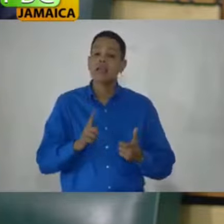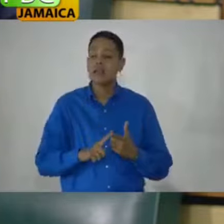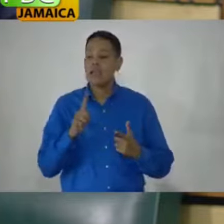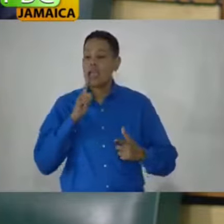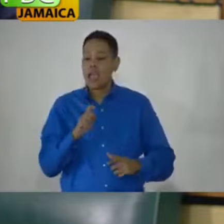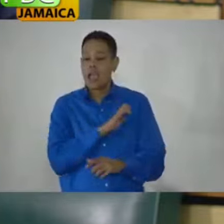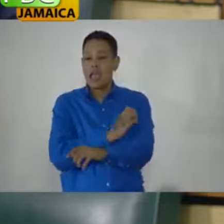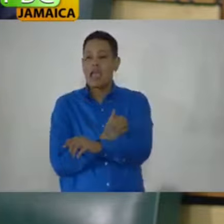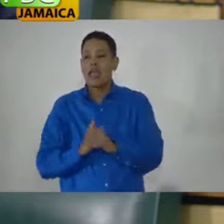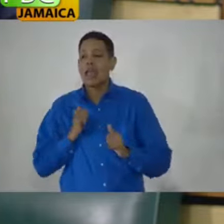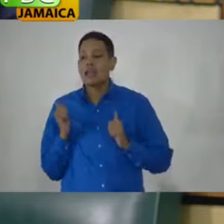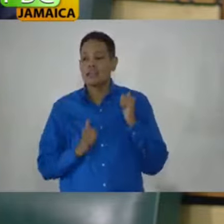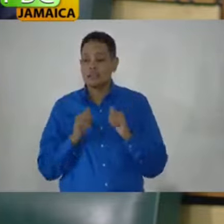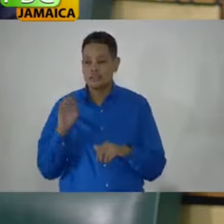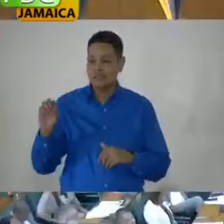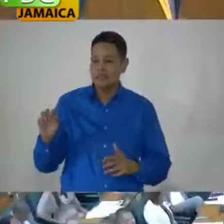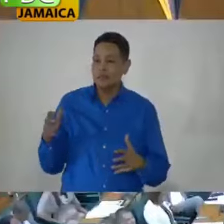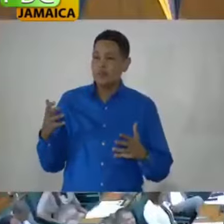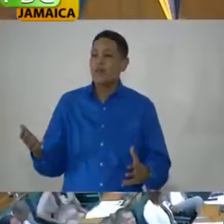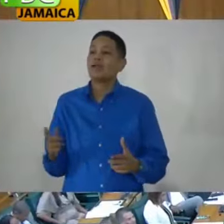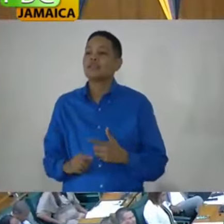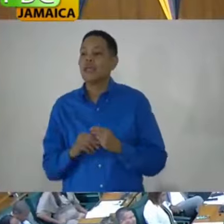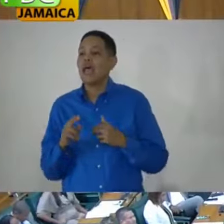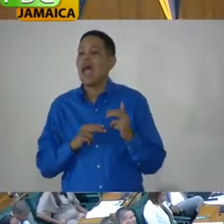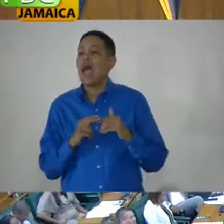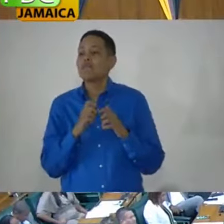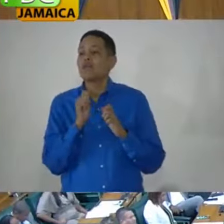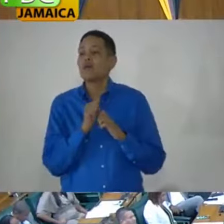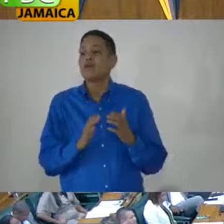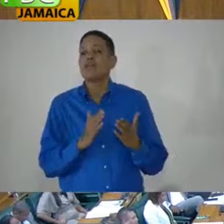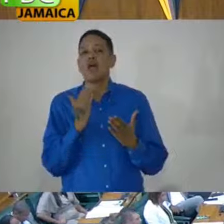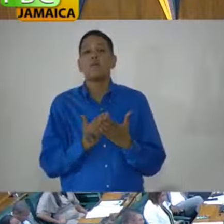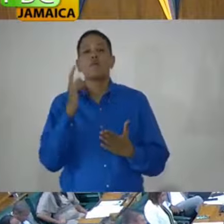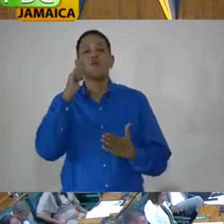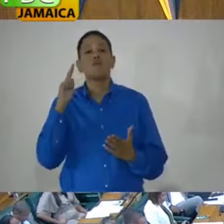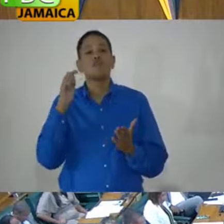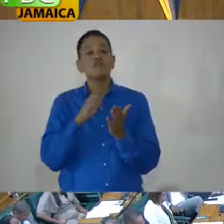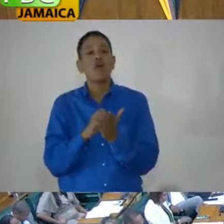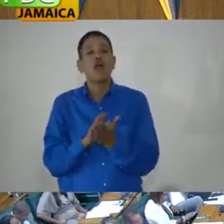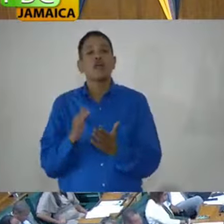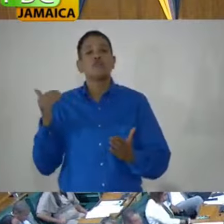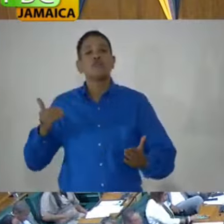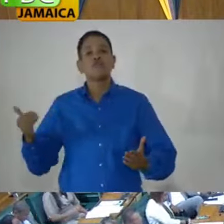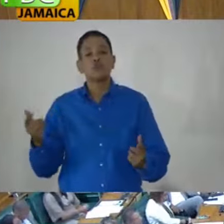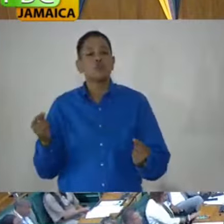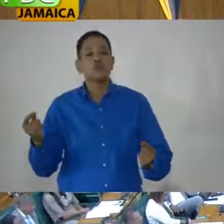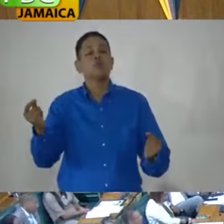energy, and a builder with a proven track record.